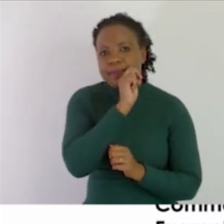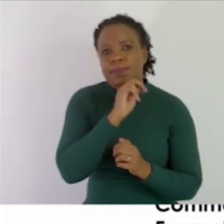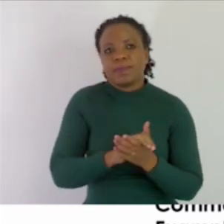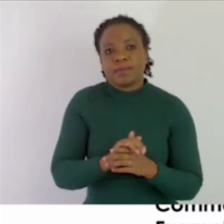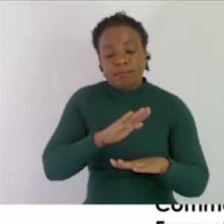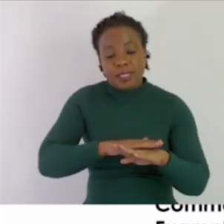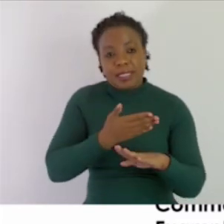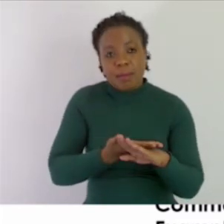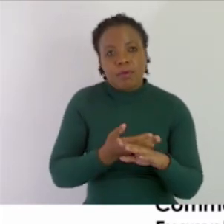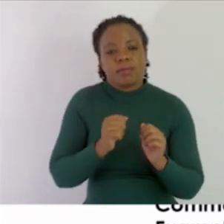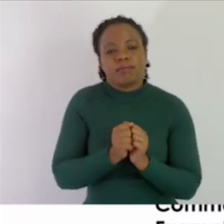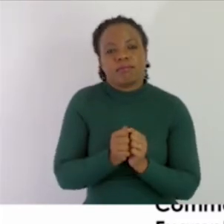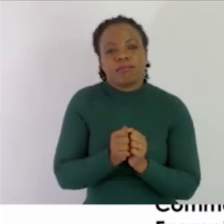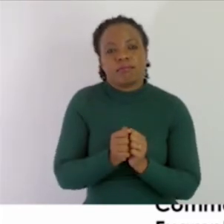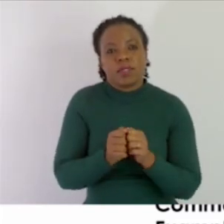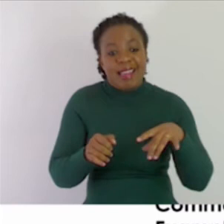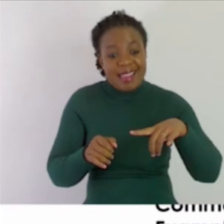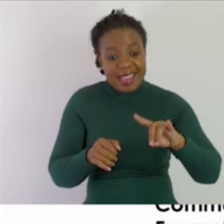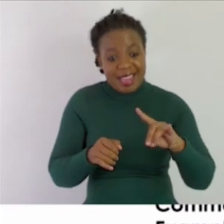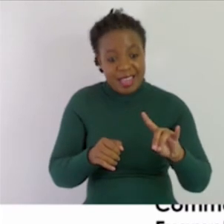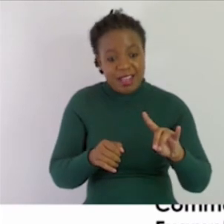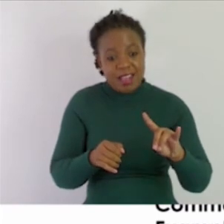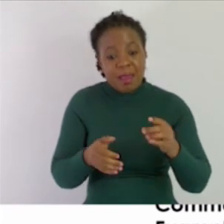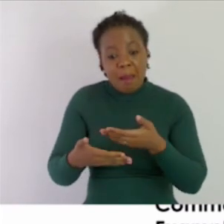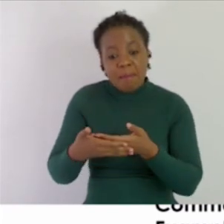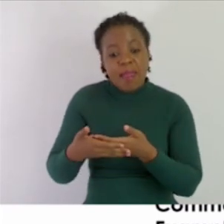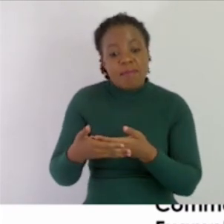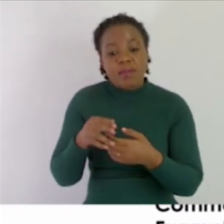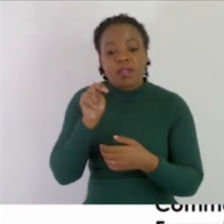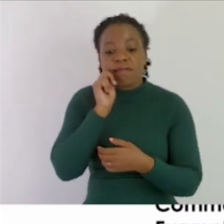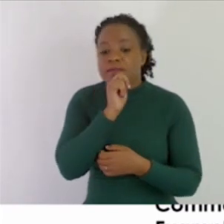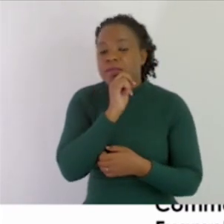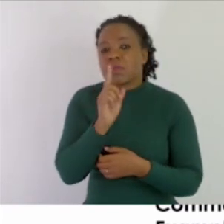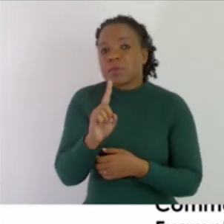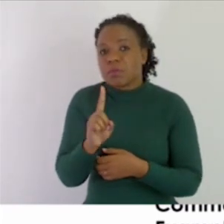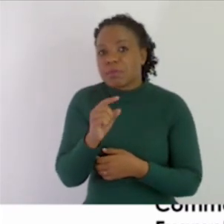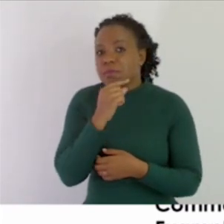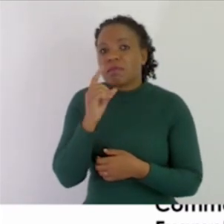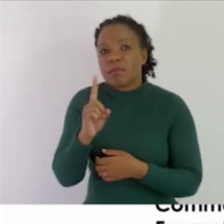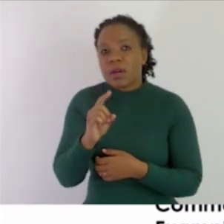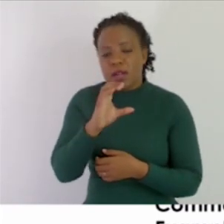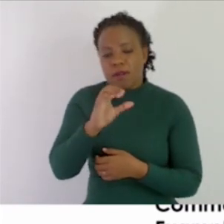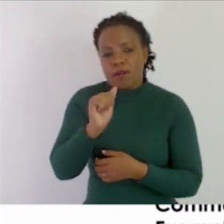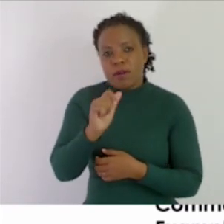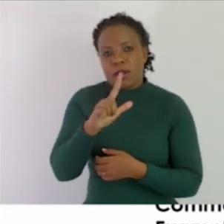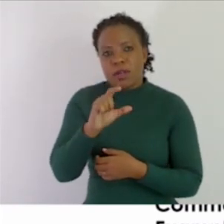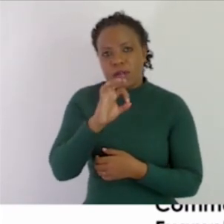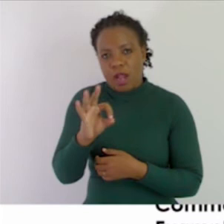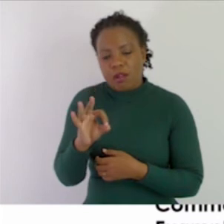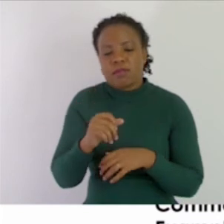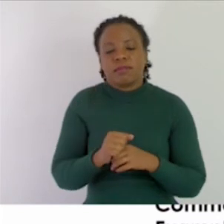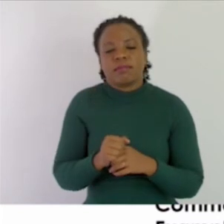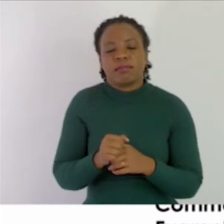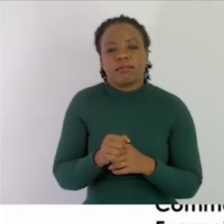For example, cattle, the young one of cattle is a calf.